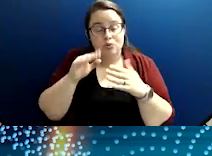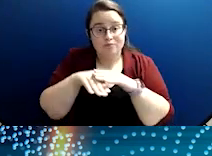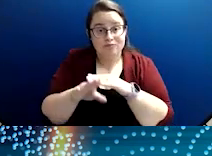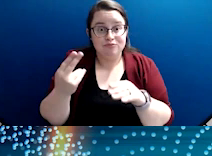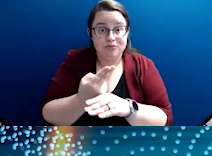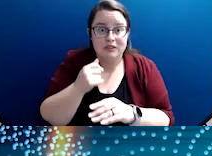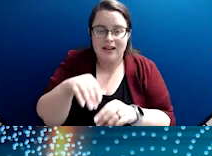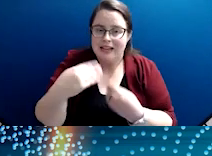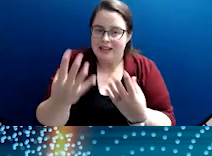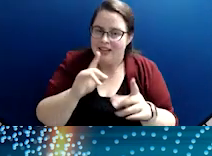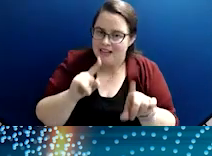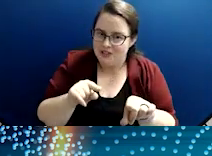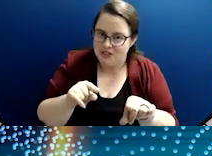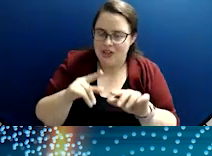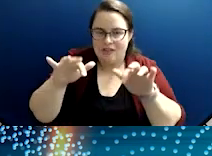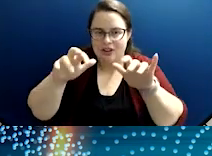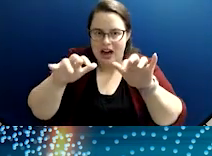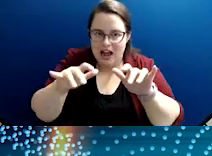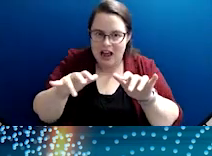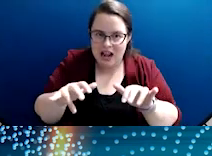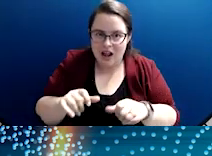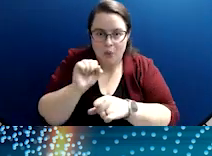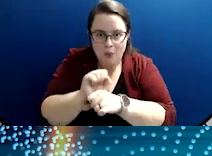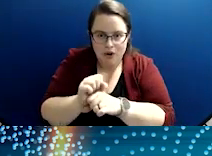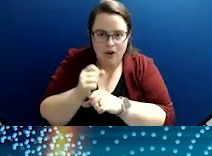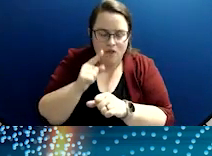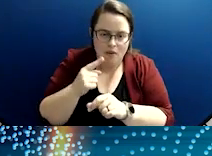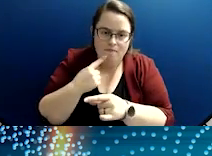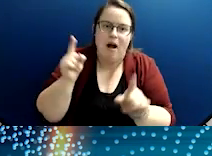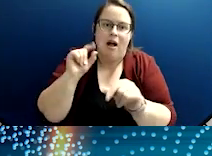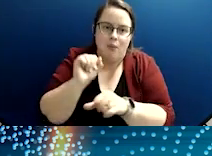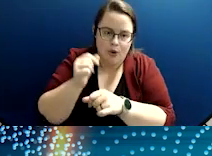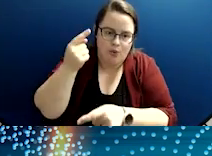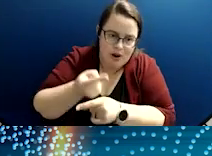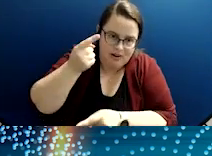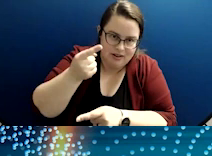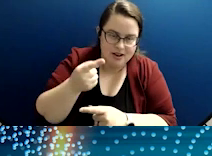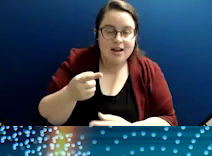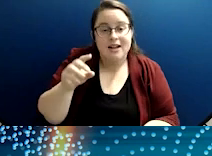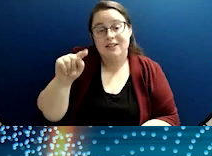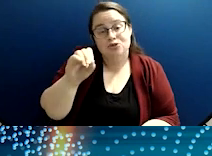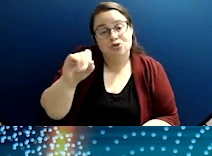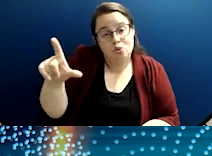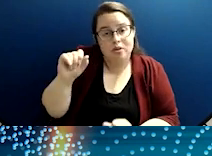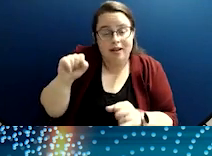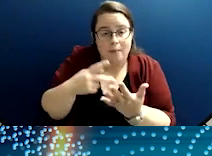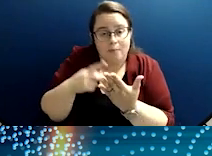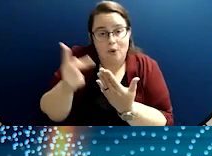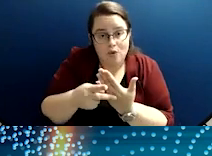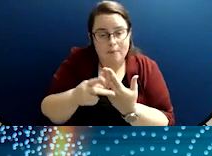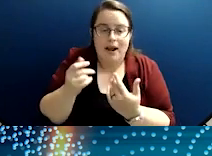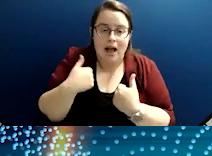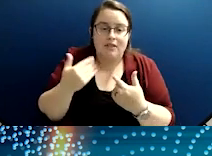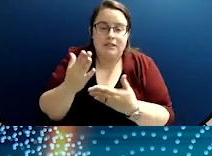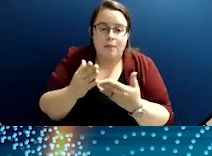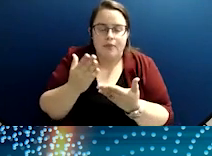them the answer. They end up putting in all this work just to get it to work right. It is a tool like everything else, and you can program it. And it does have some things built into it because it